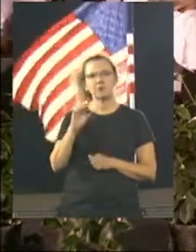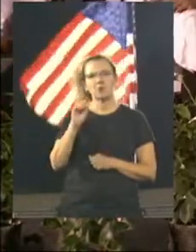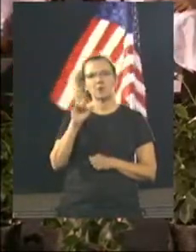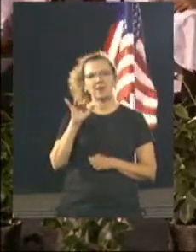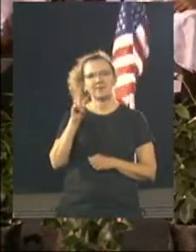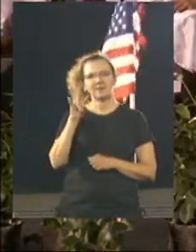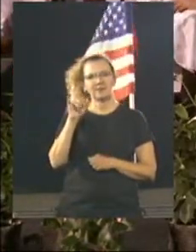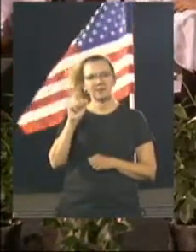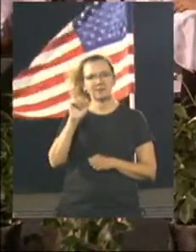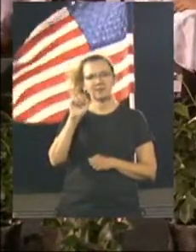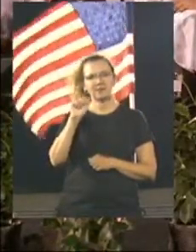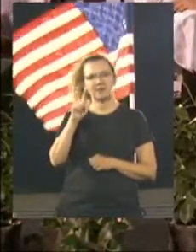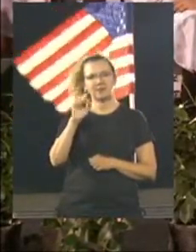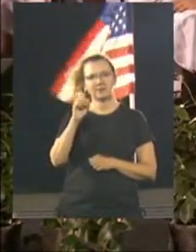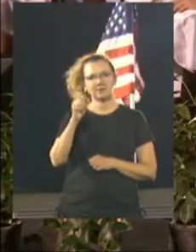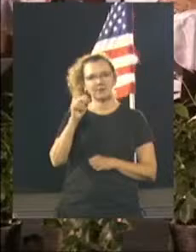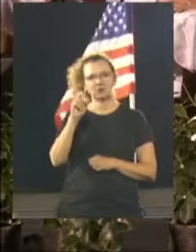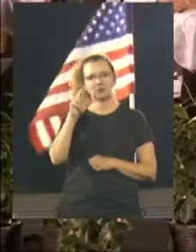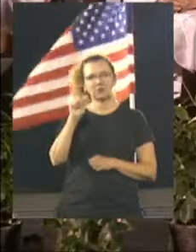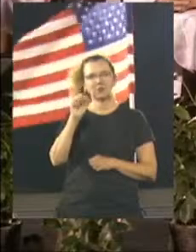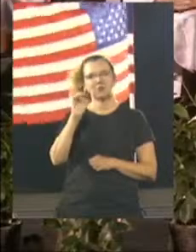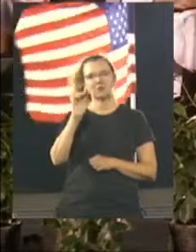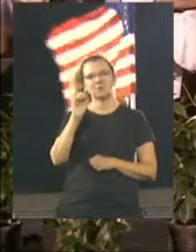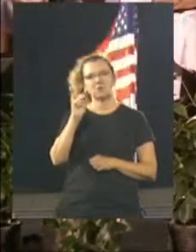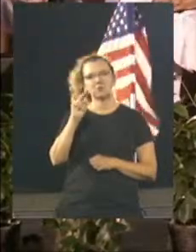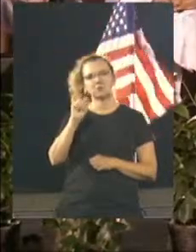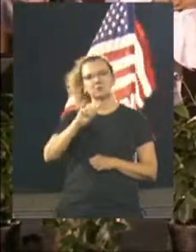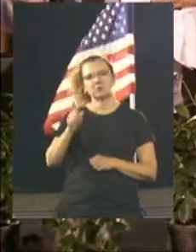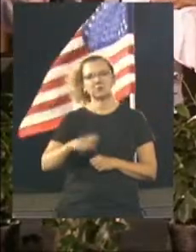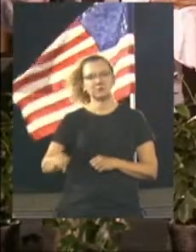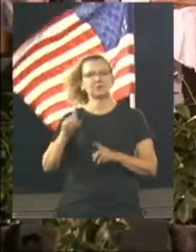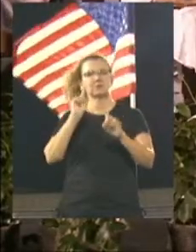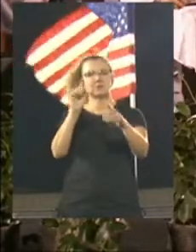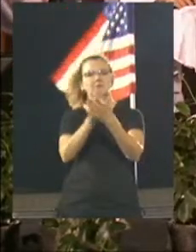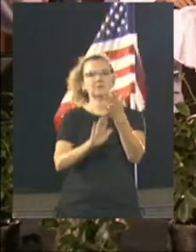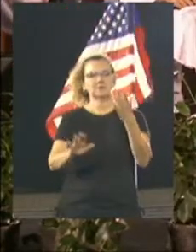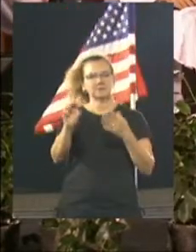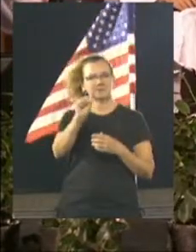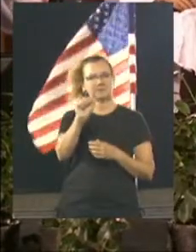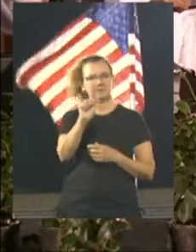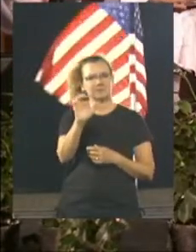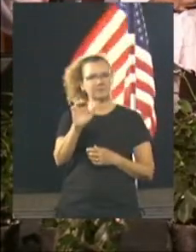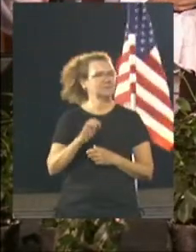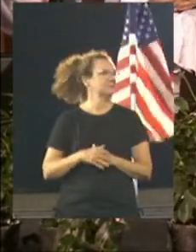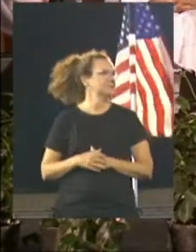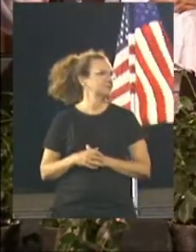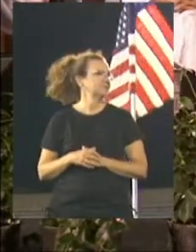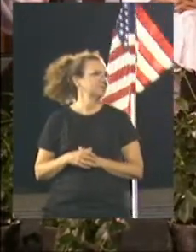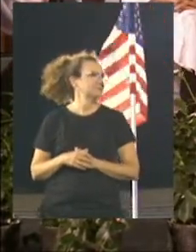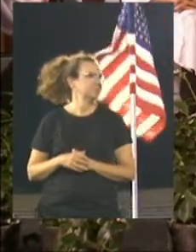Olivia Alexandra Montes will be attending San Antonio College.